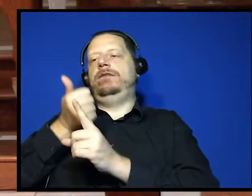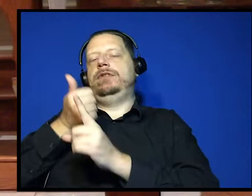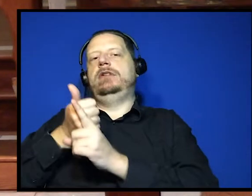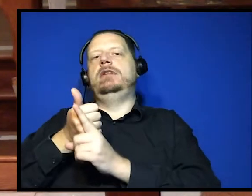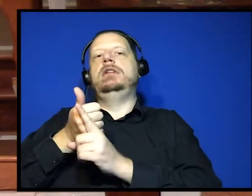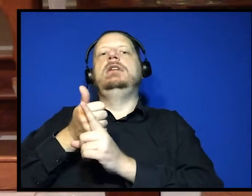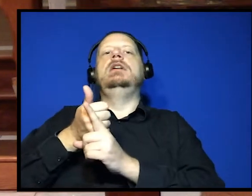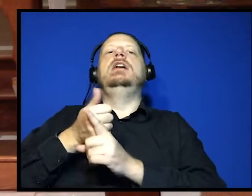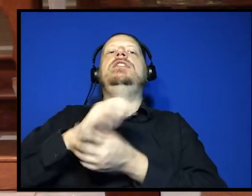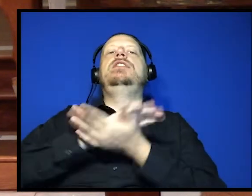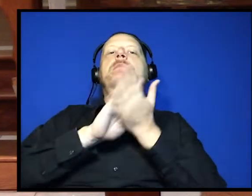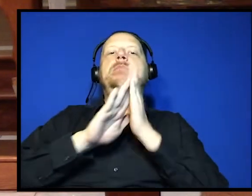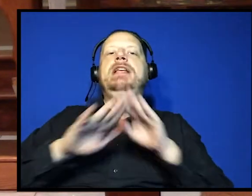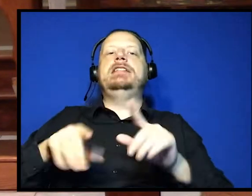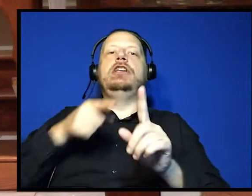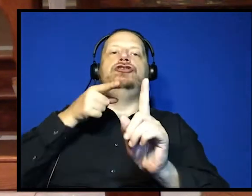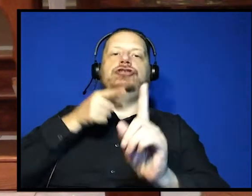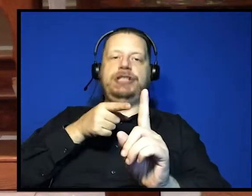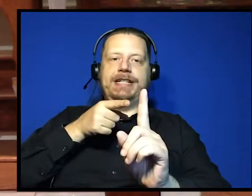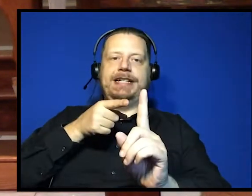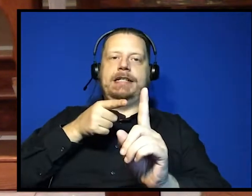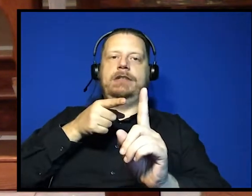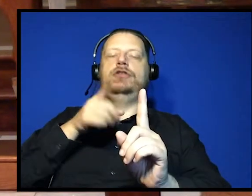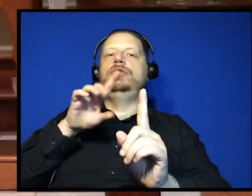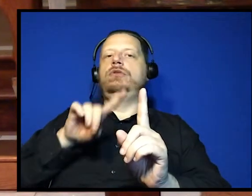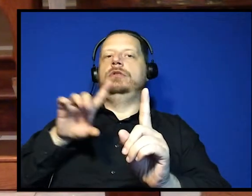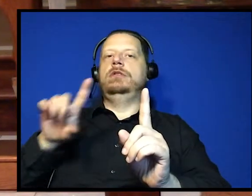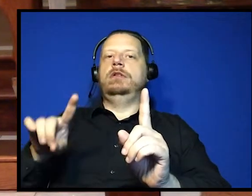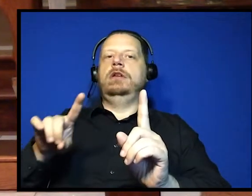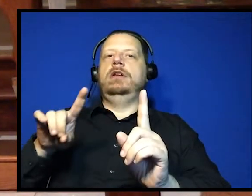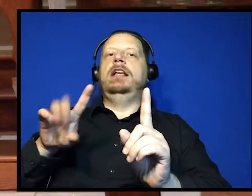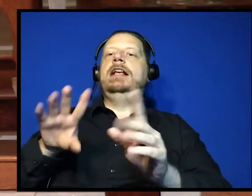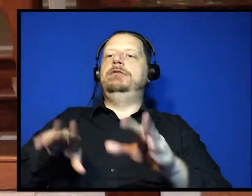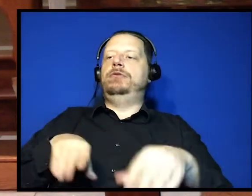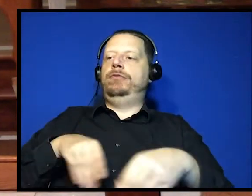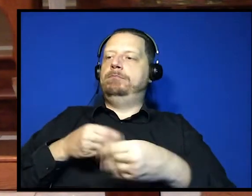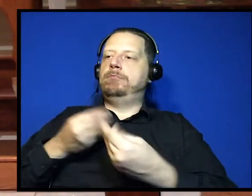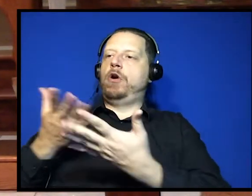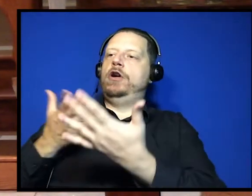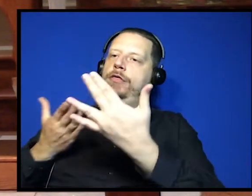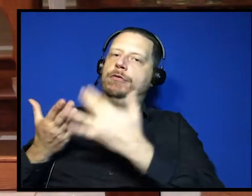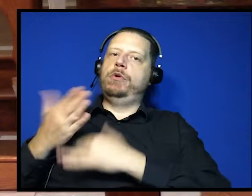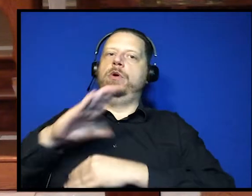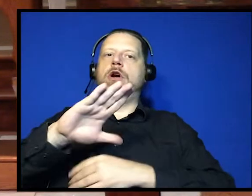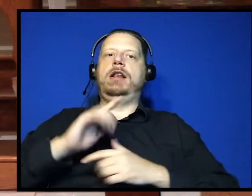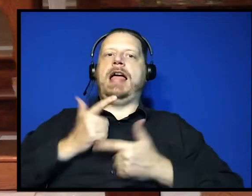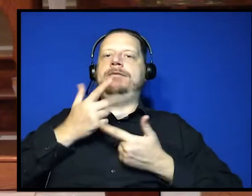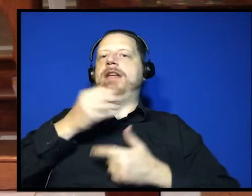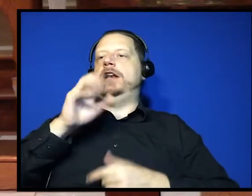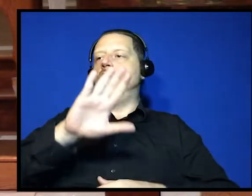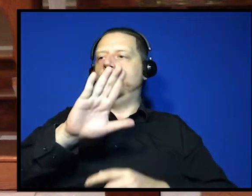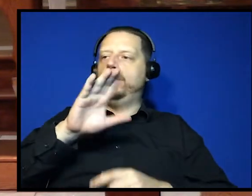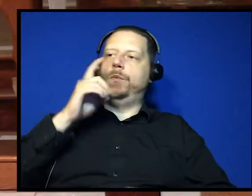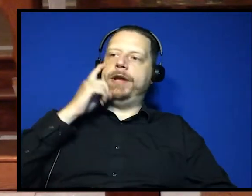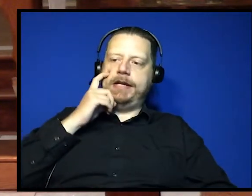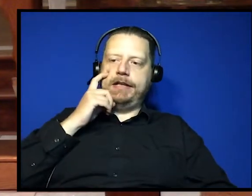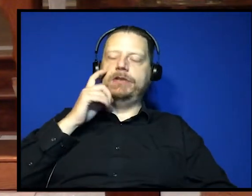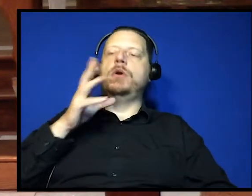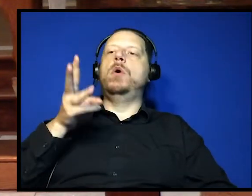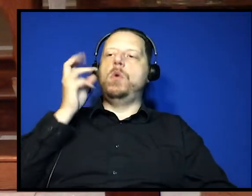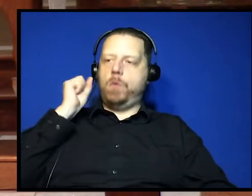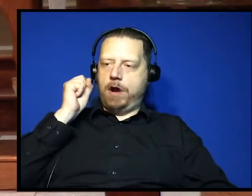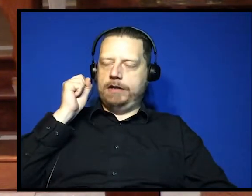peace that she brought through her life and witness